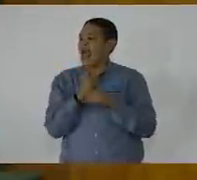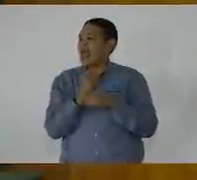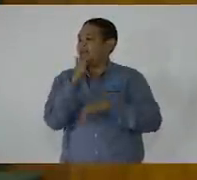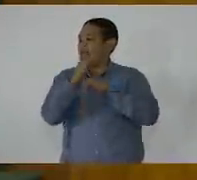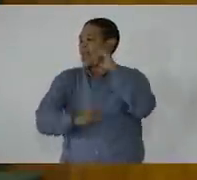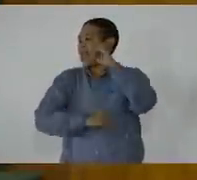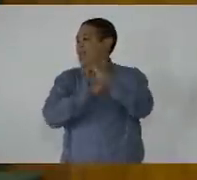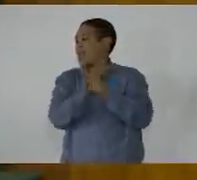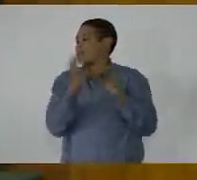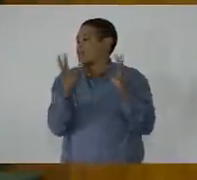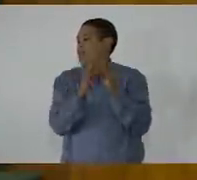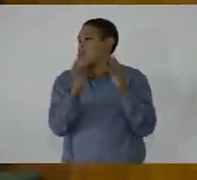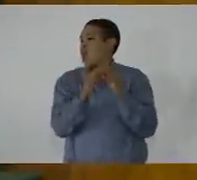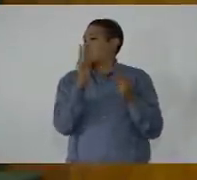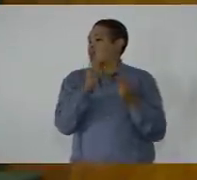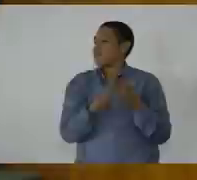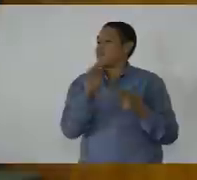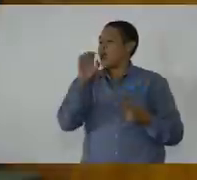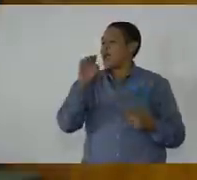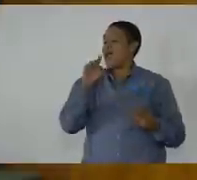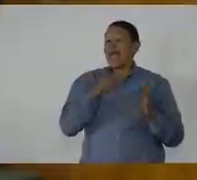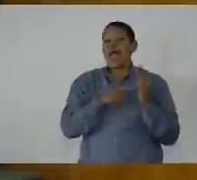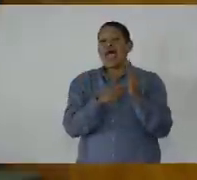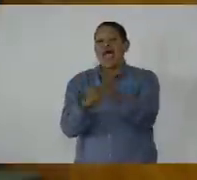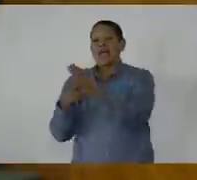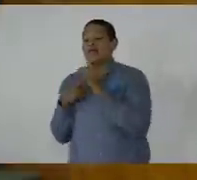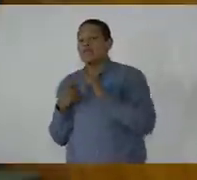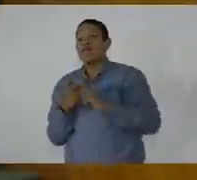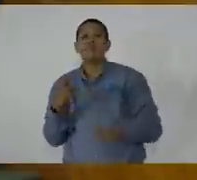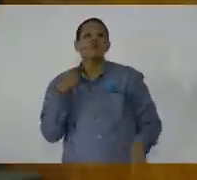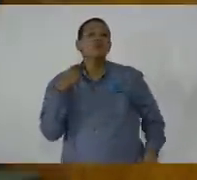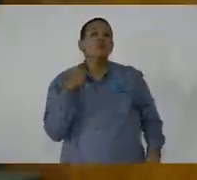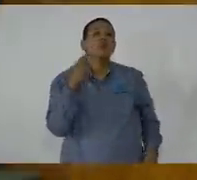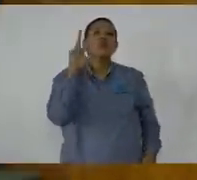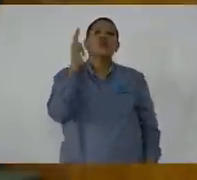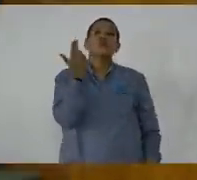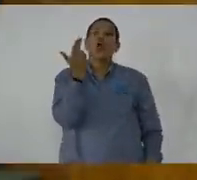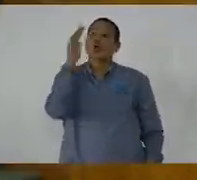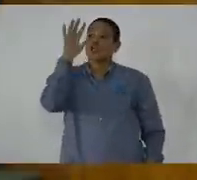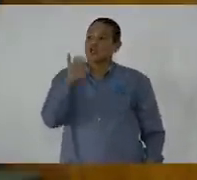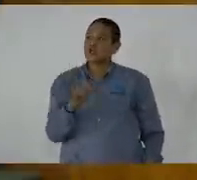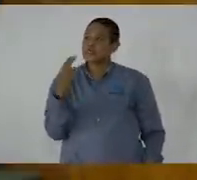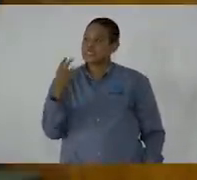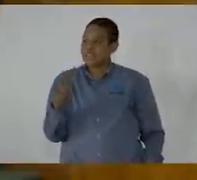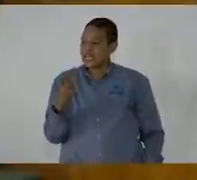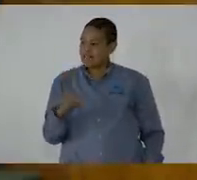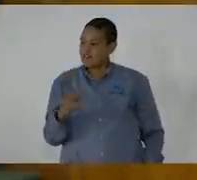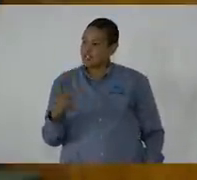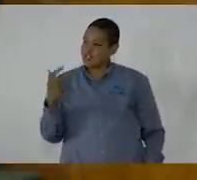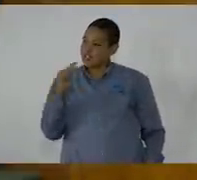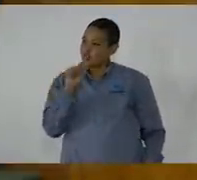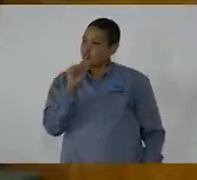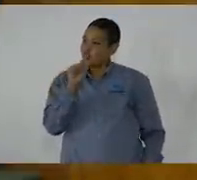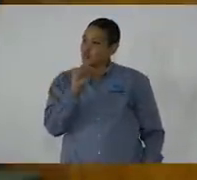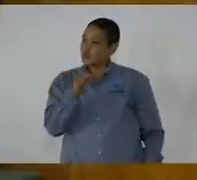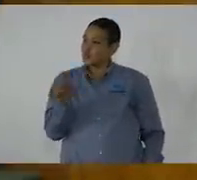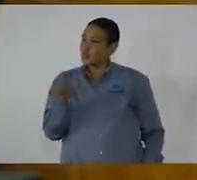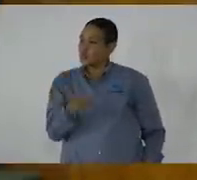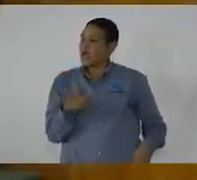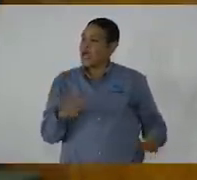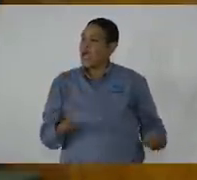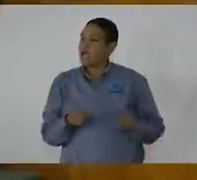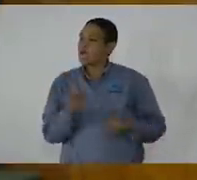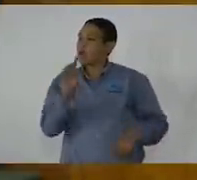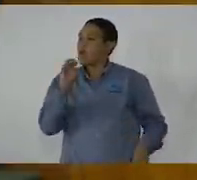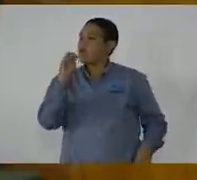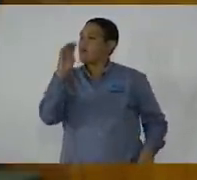International Conference and Exhibition from June the 13th to the 17th of 2022 at the